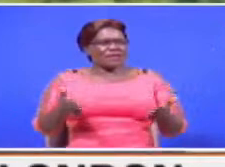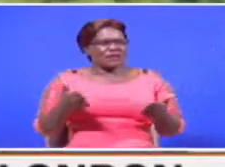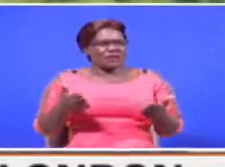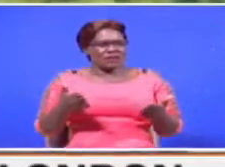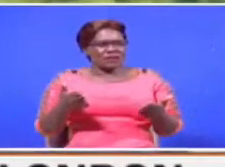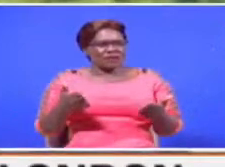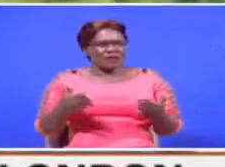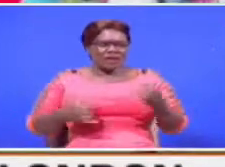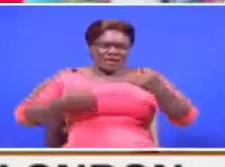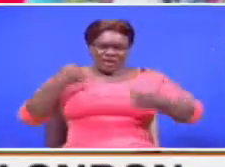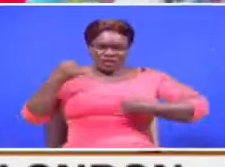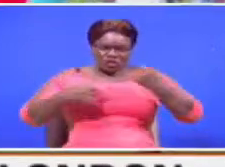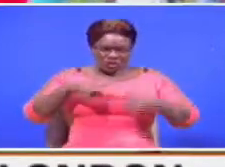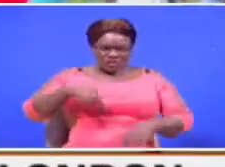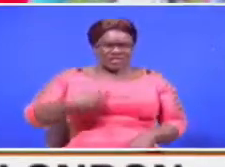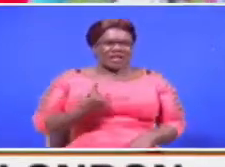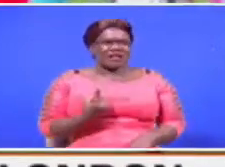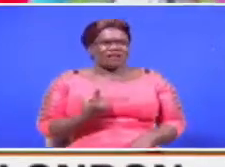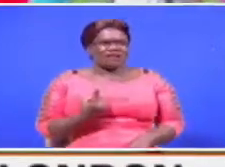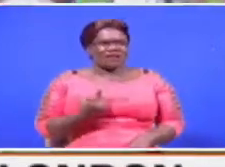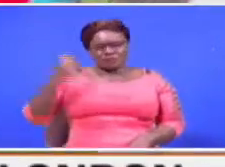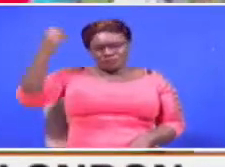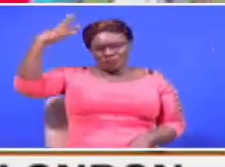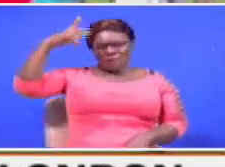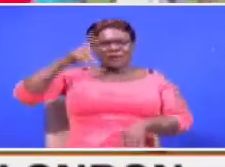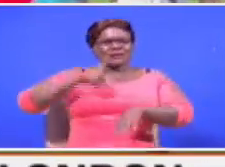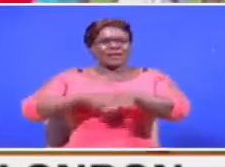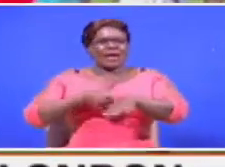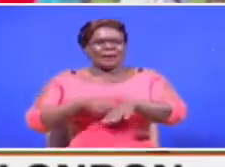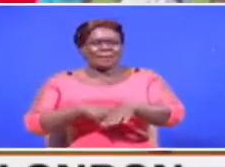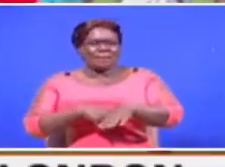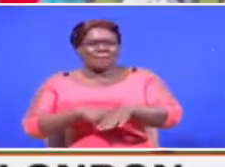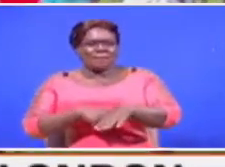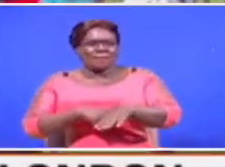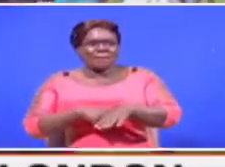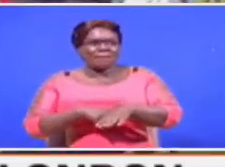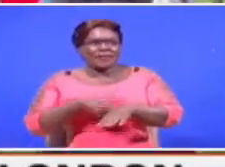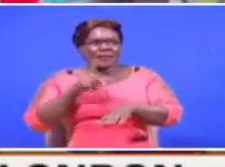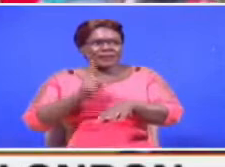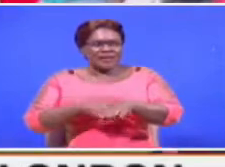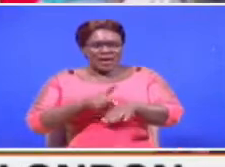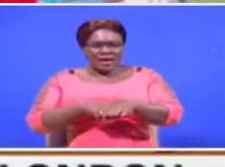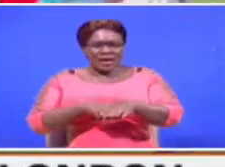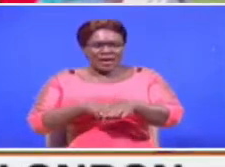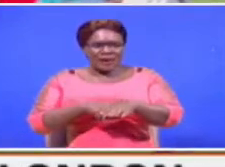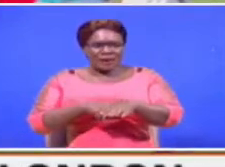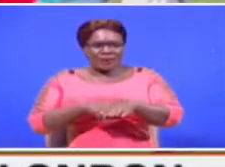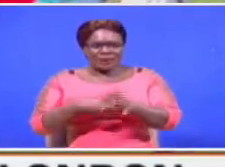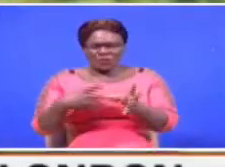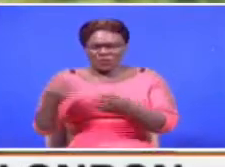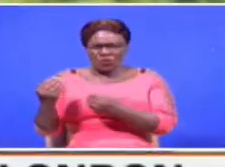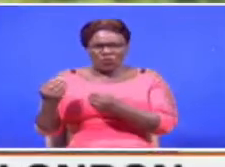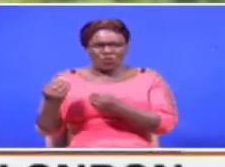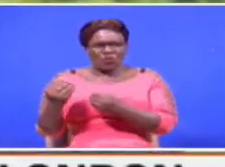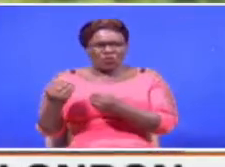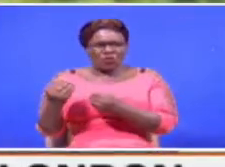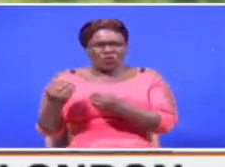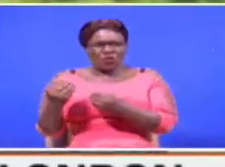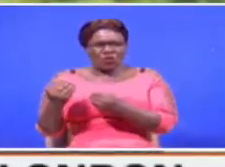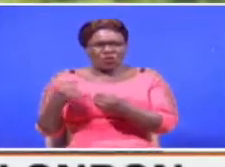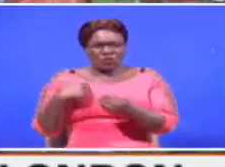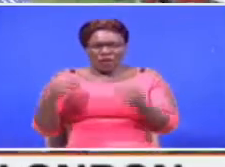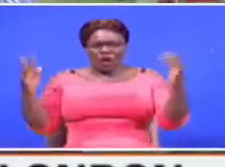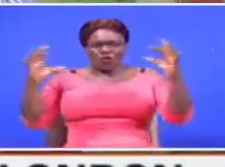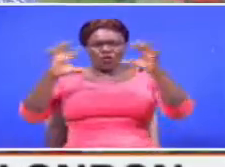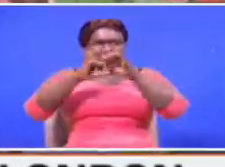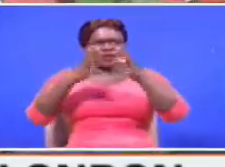also to enjoy ourselves. It's summer. And when we are looking to boost trade, we make connections